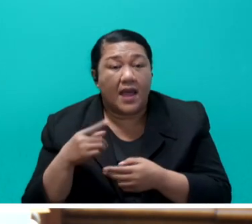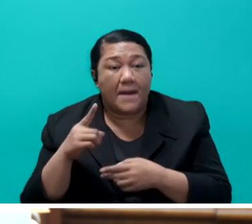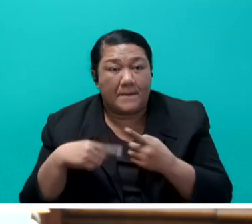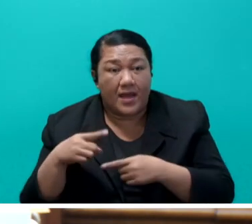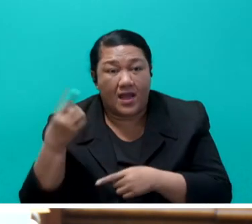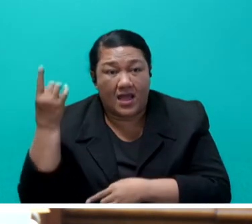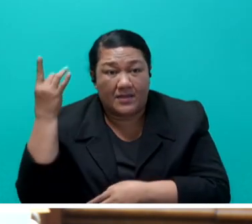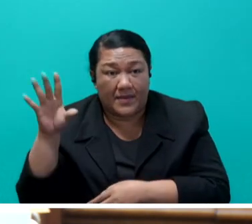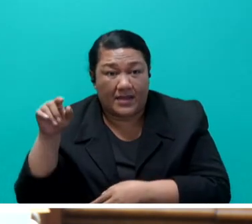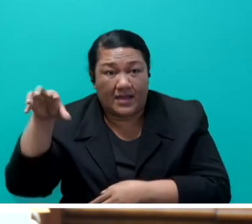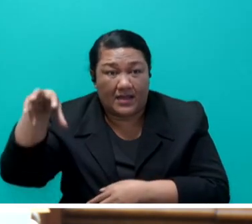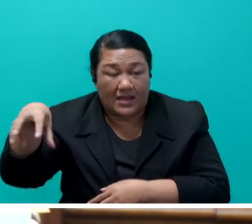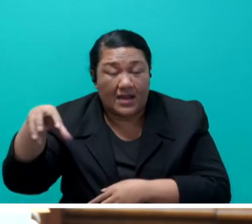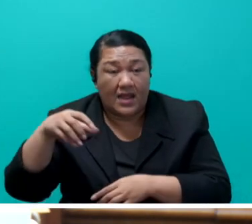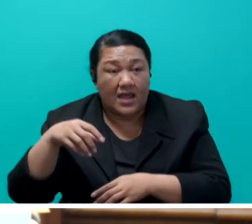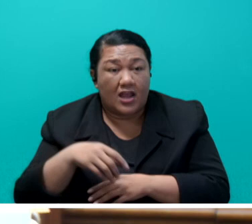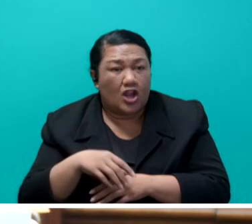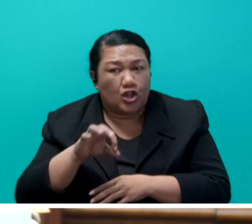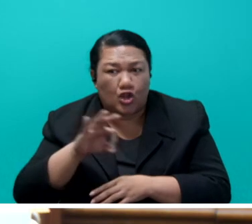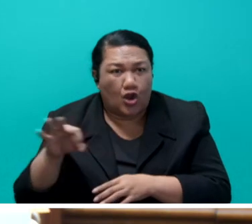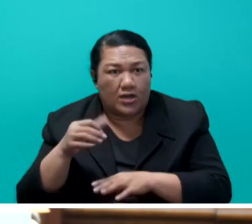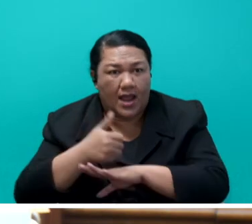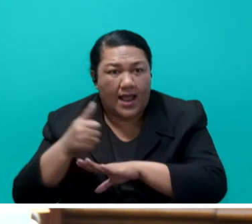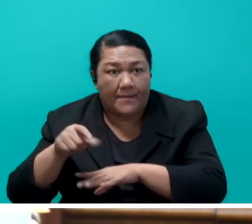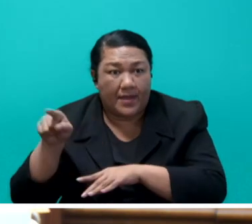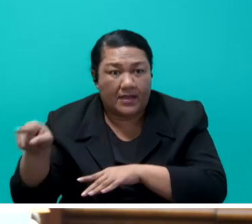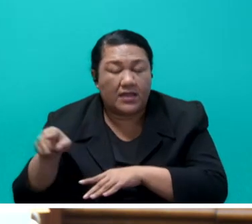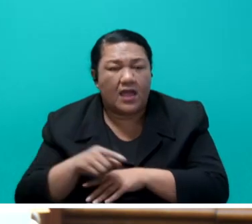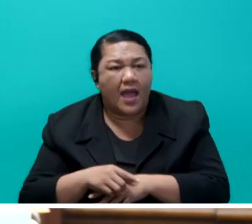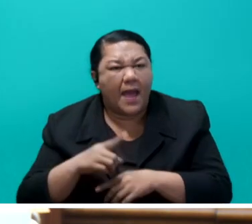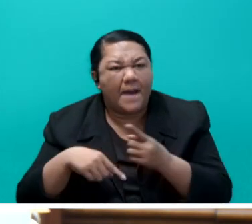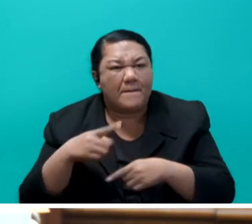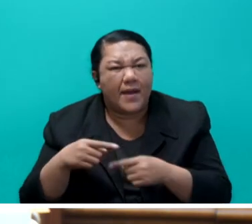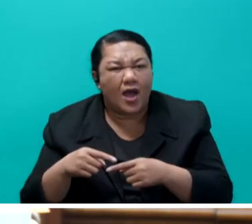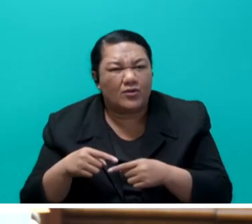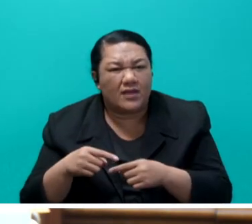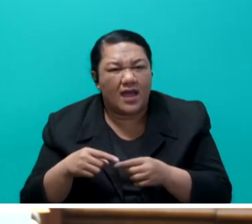group, the International Commission on Radiological Protection,